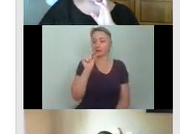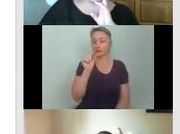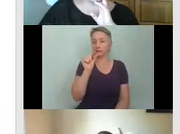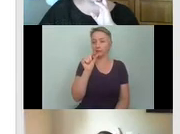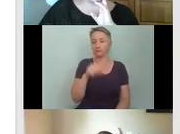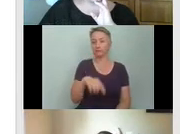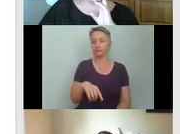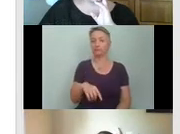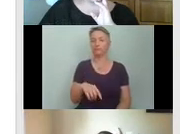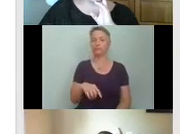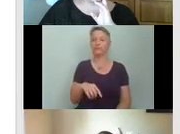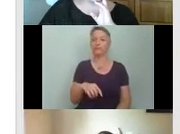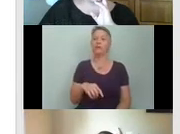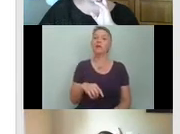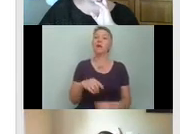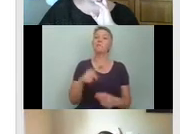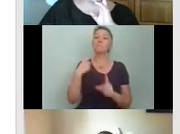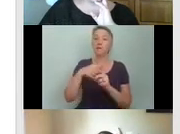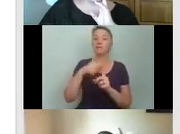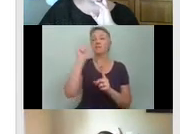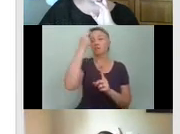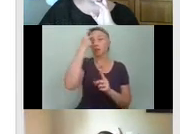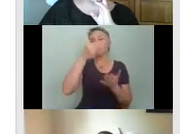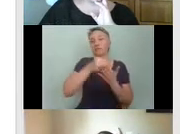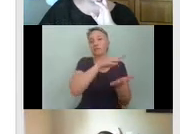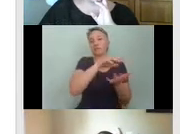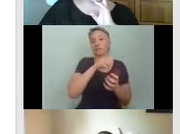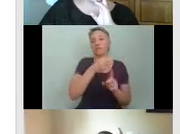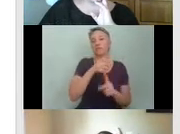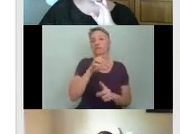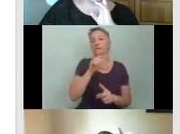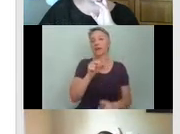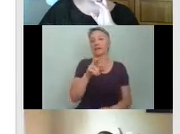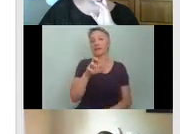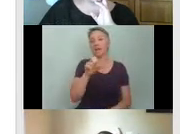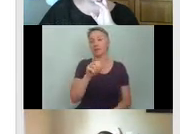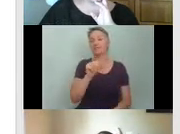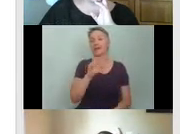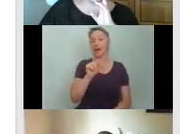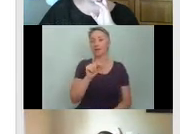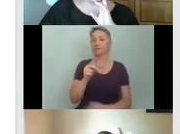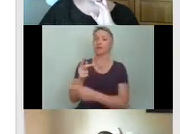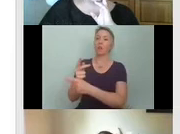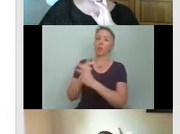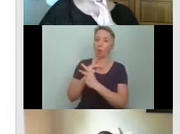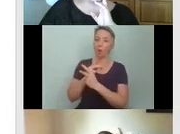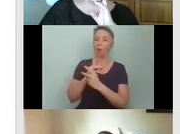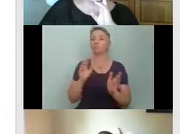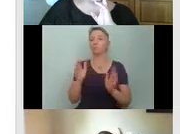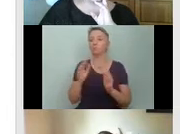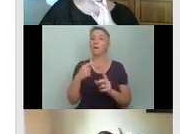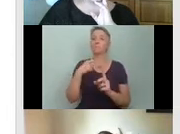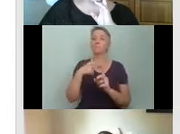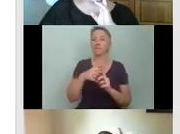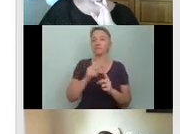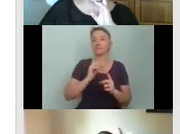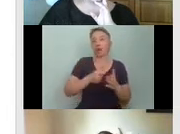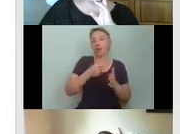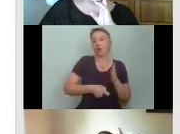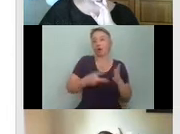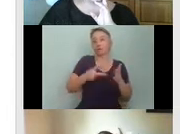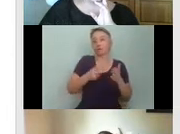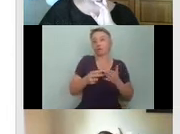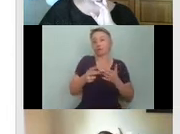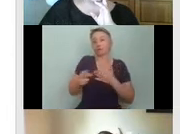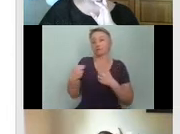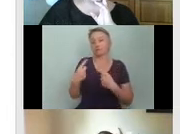some CARES Act funding, as well as some loans, and of course, all the expense savings that I just outlined.